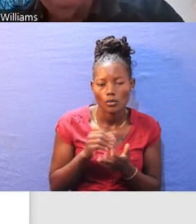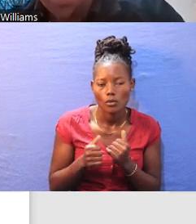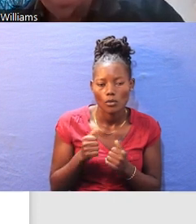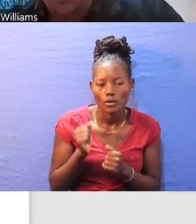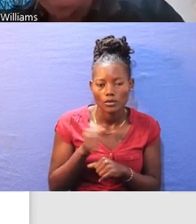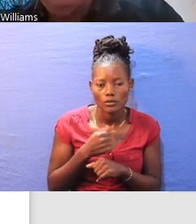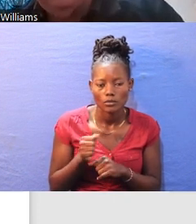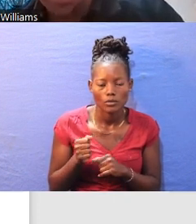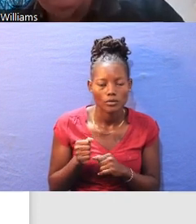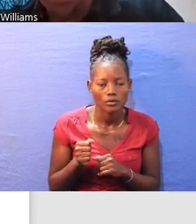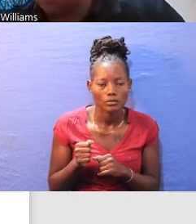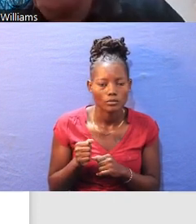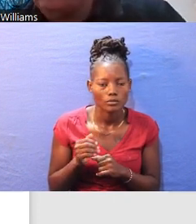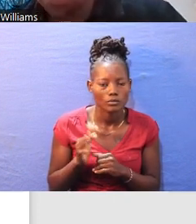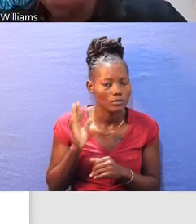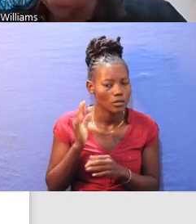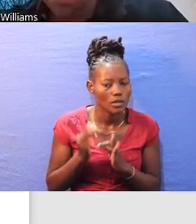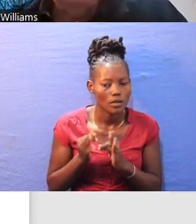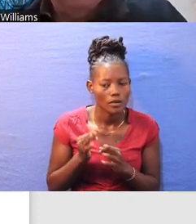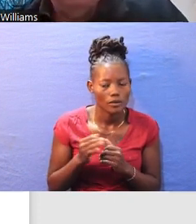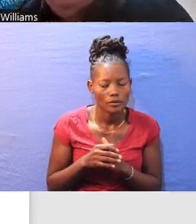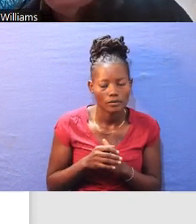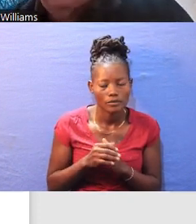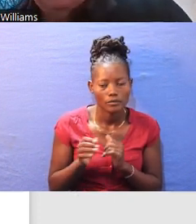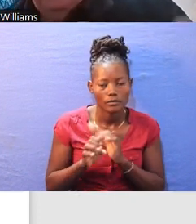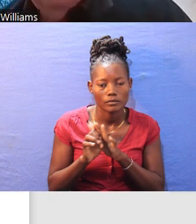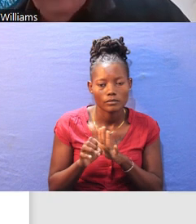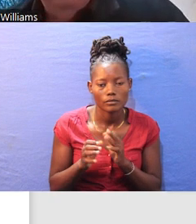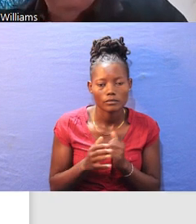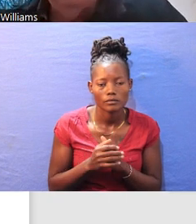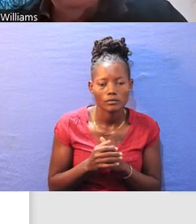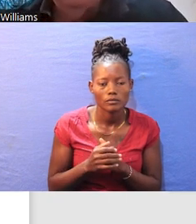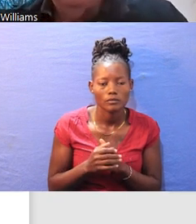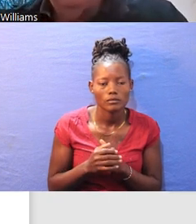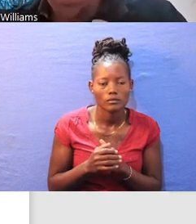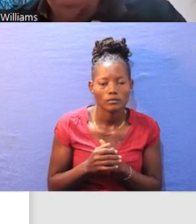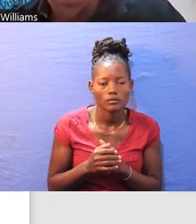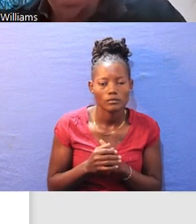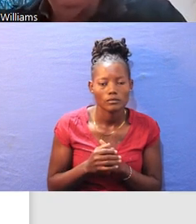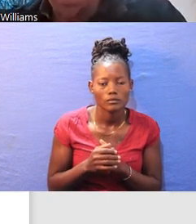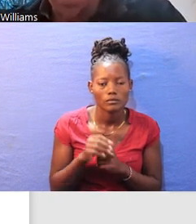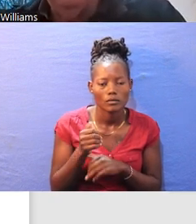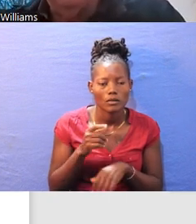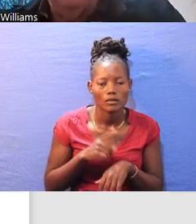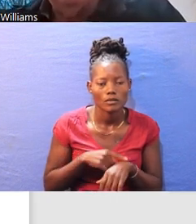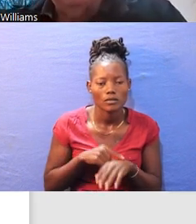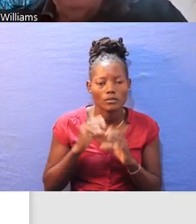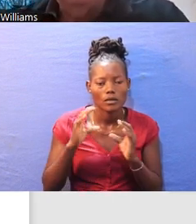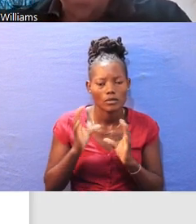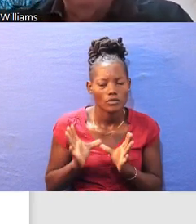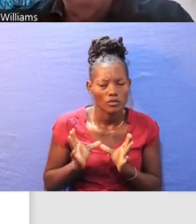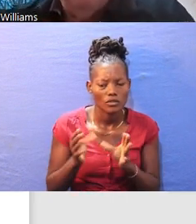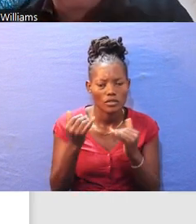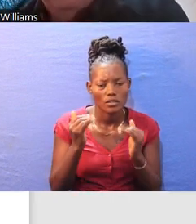positions that you cannot hit if you're weak. Same thing with like the throws in my event. If you know, a coach